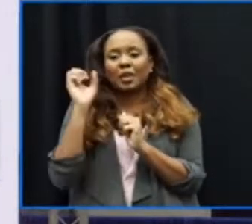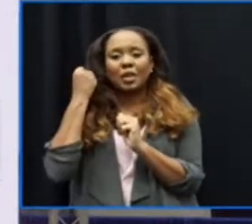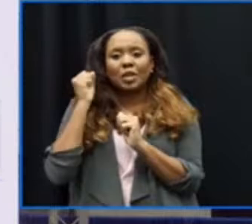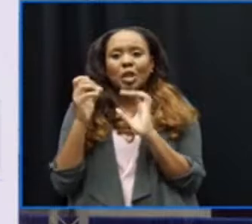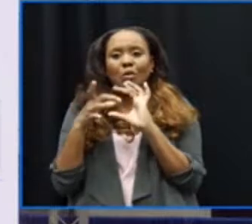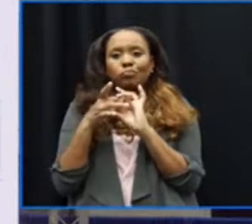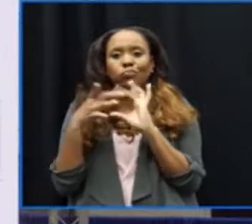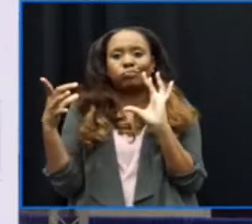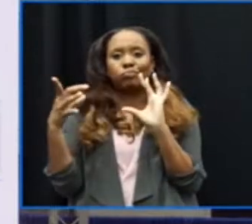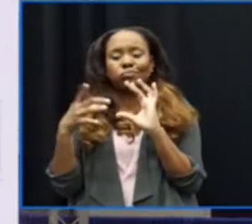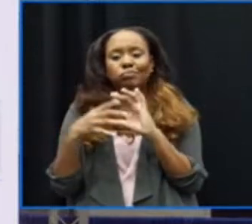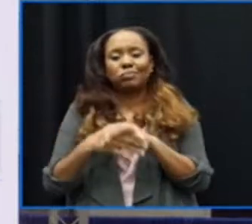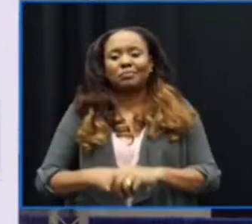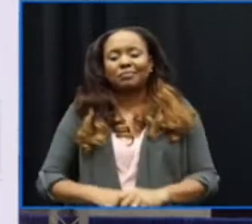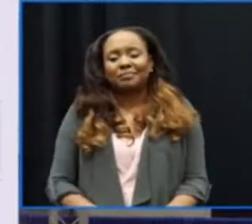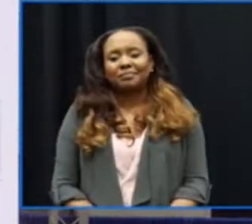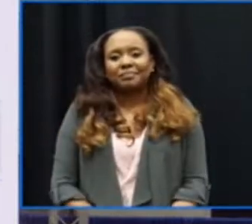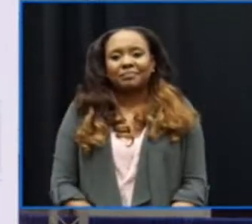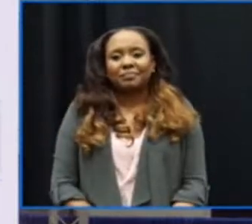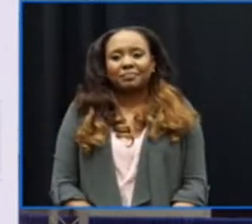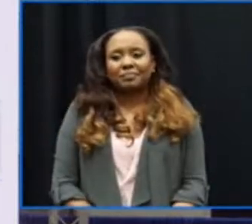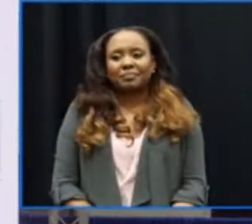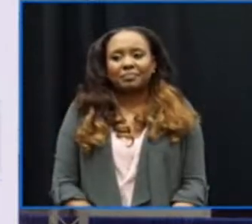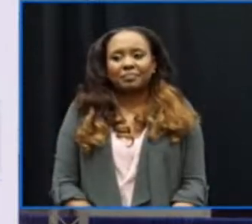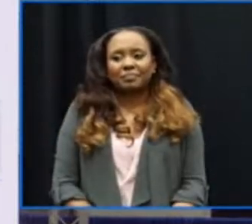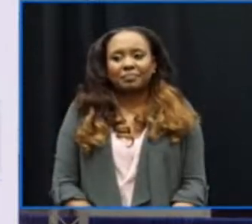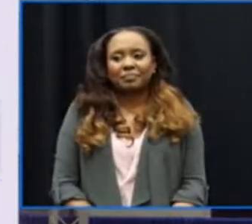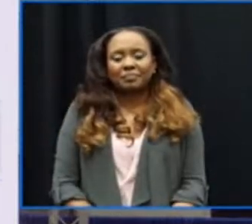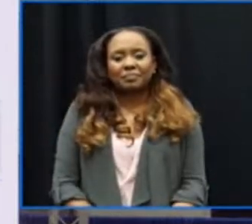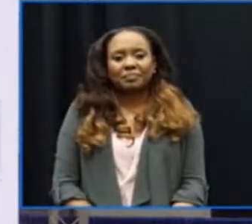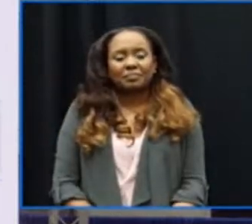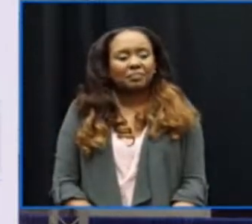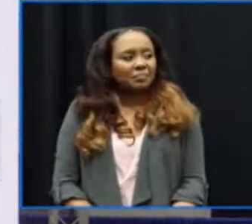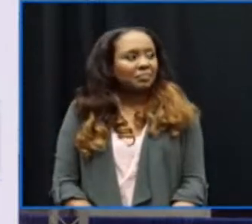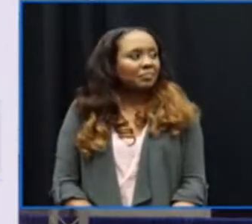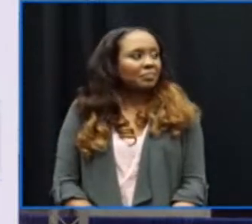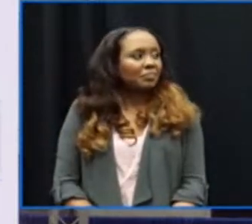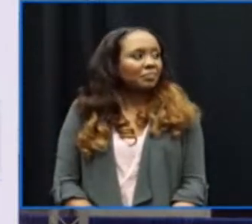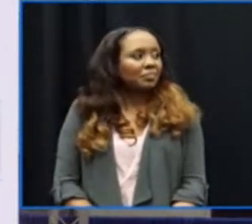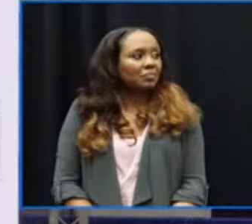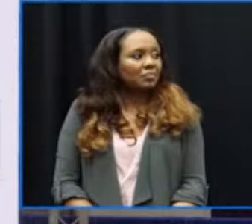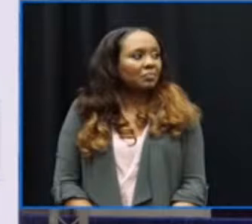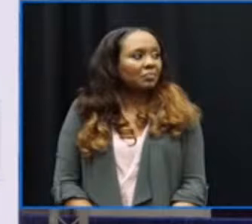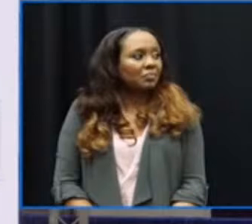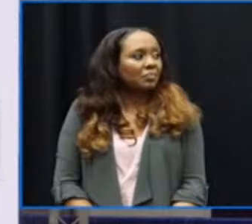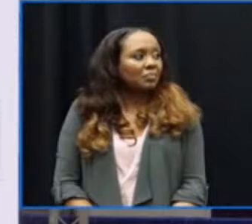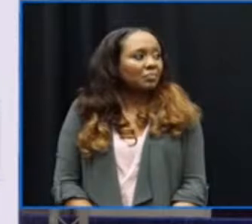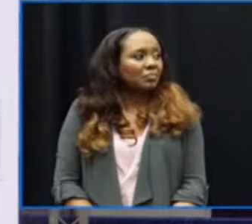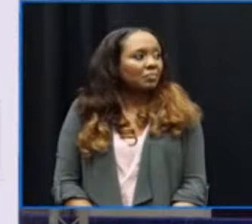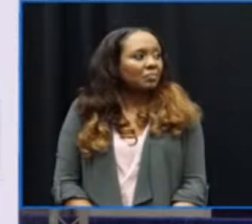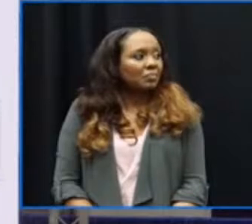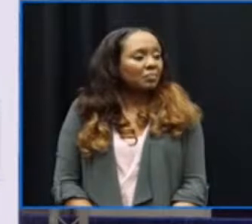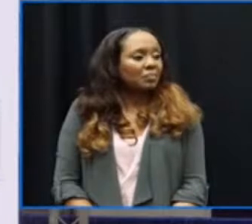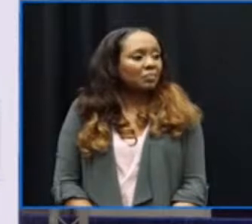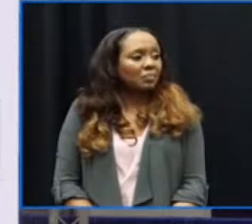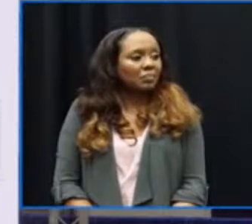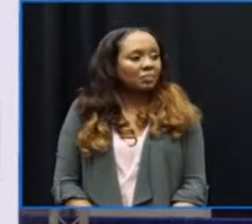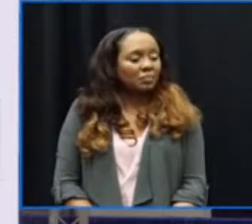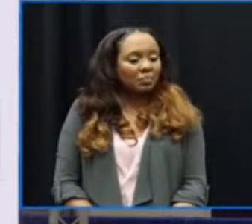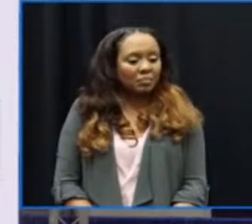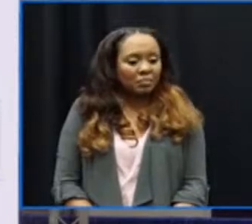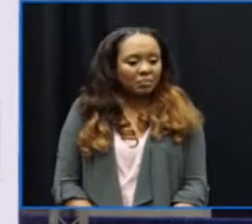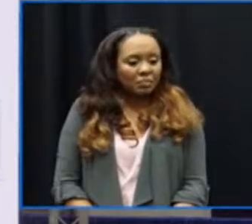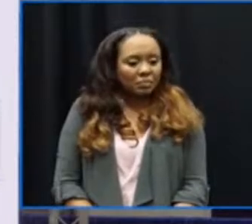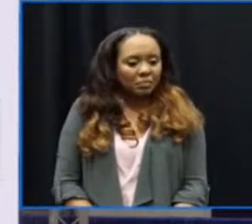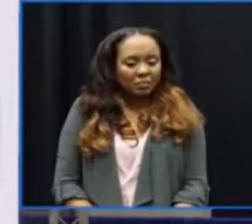they're met going forward. And the third thing is kicking the can down the road. Right? As we heard earlier, 2004, there were some reforms that were